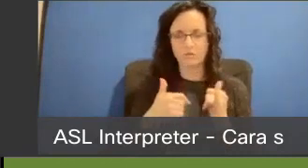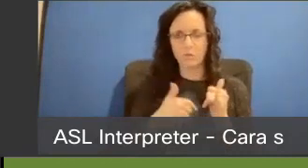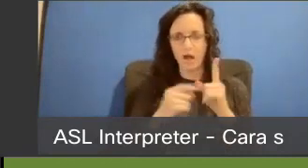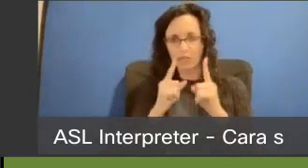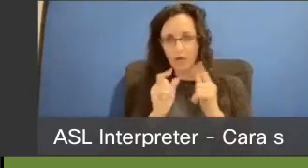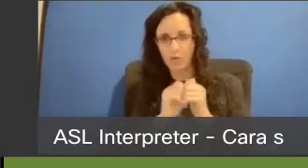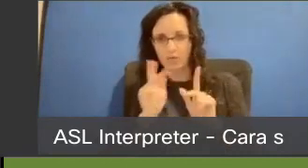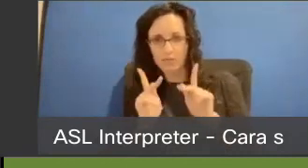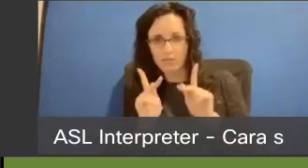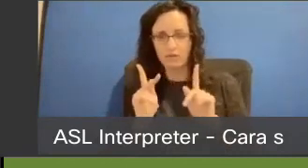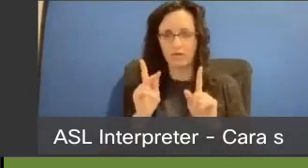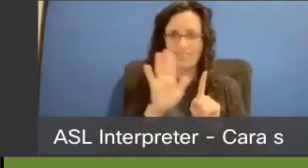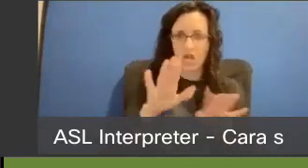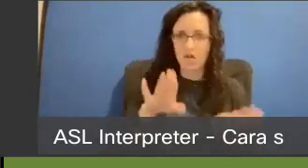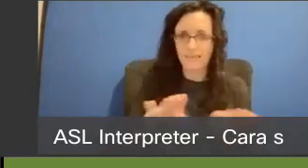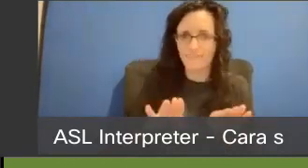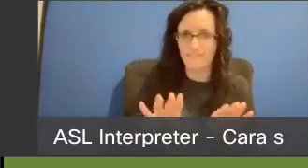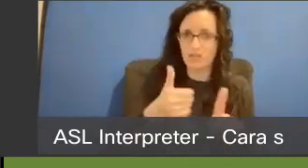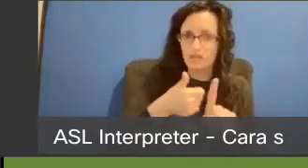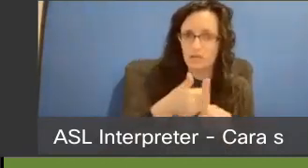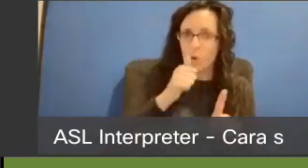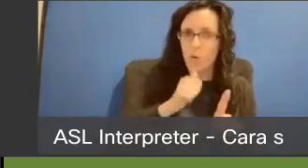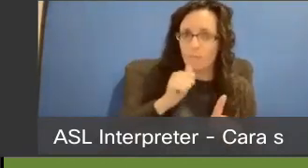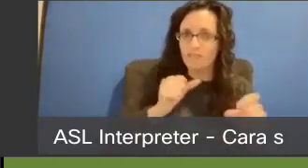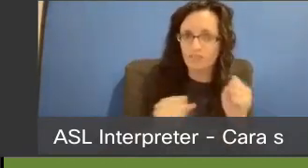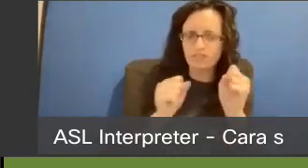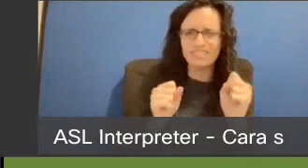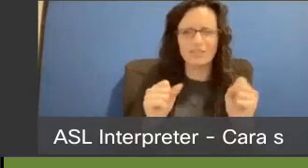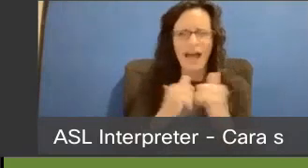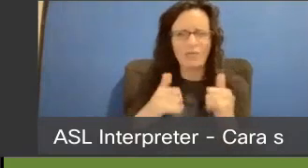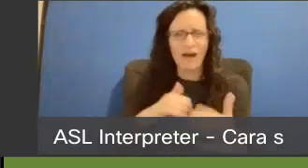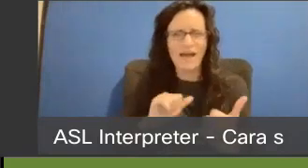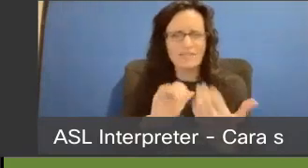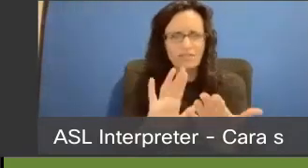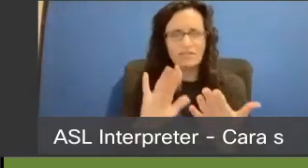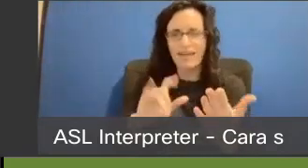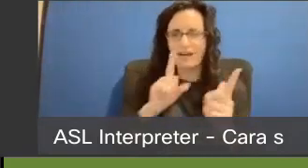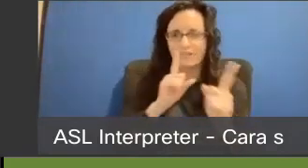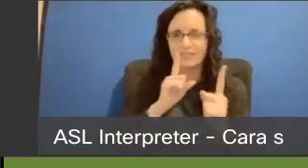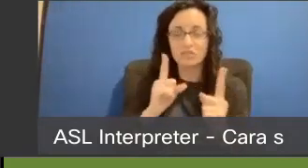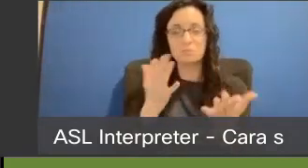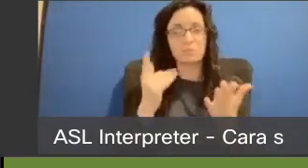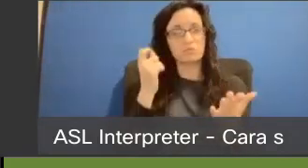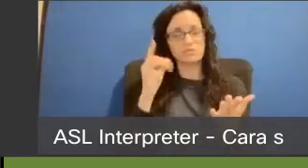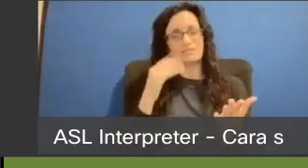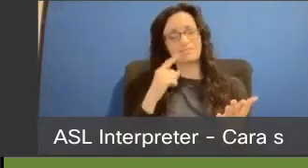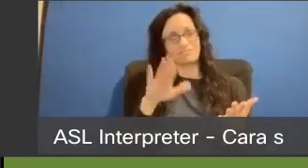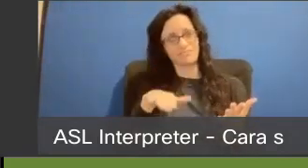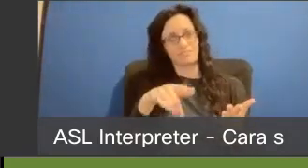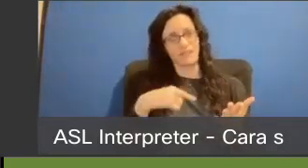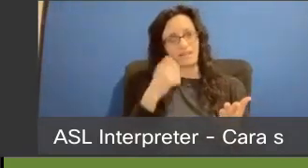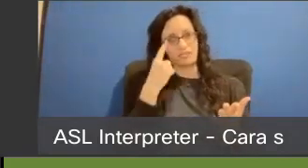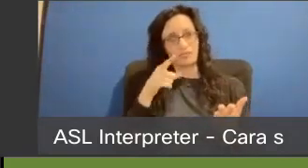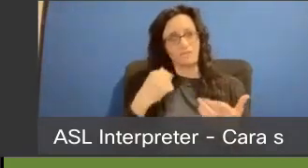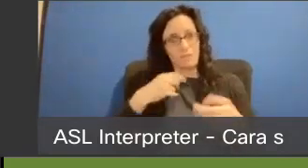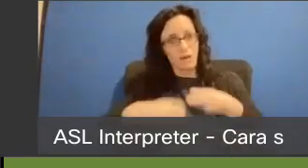think this is the way. I get that what you're trying to do is solve a problem that you've been dealing with. And it sounds maybe maybe you've been dealing with this problem for a long